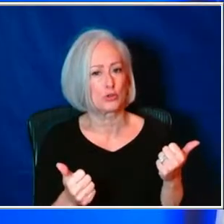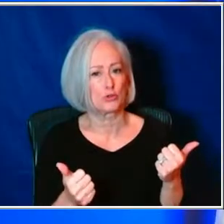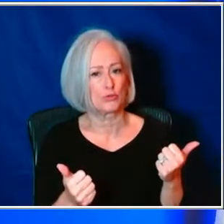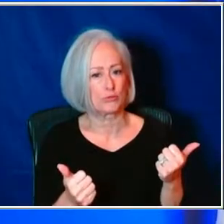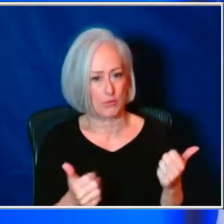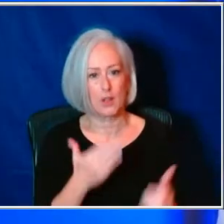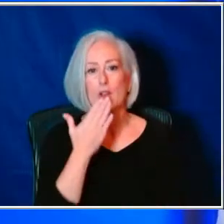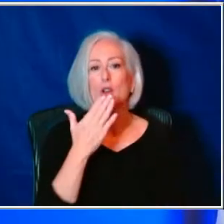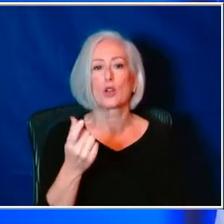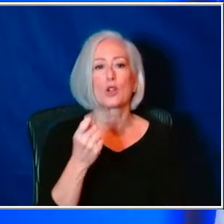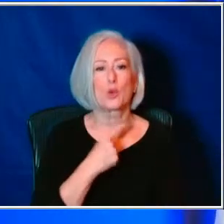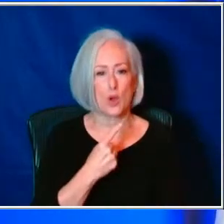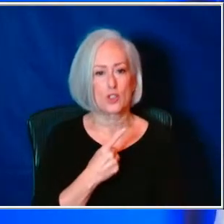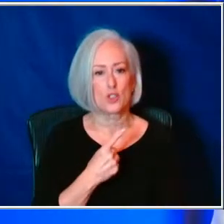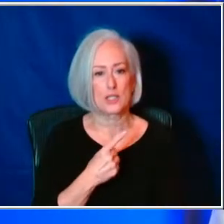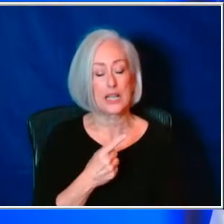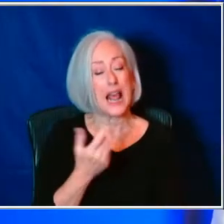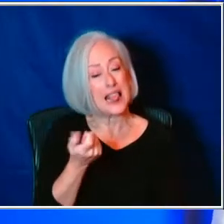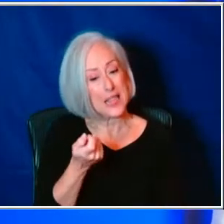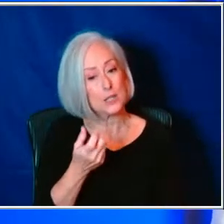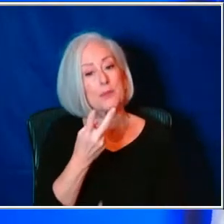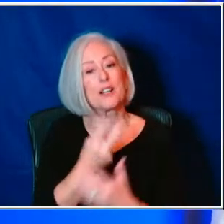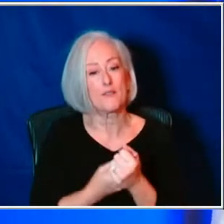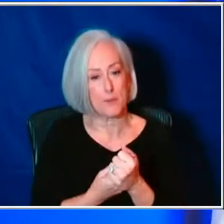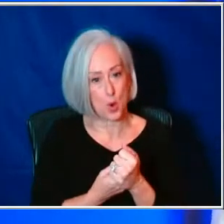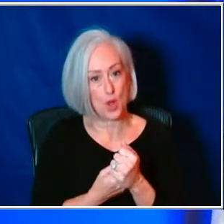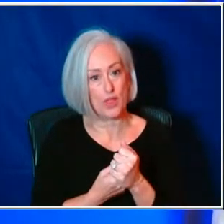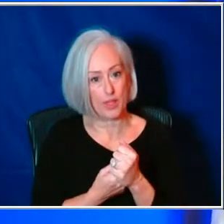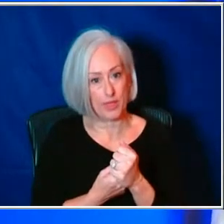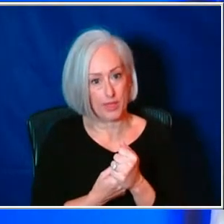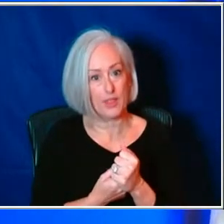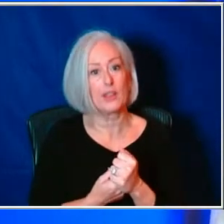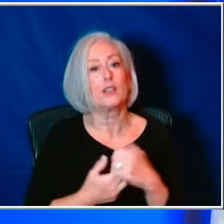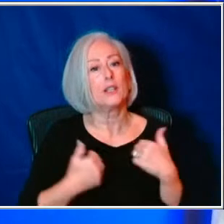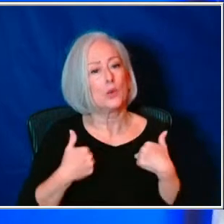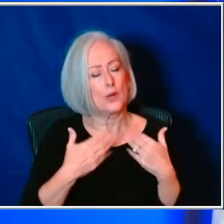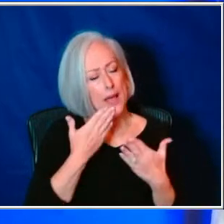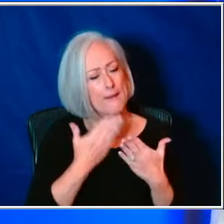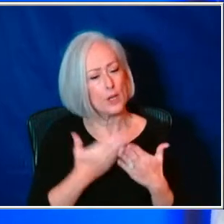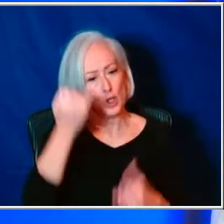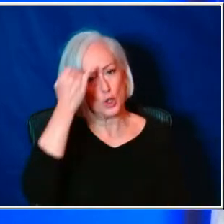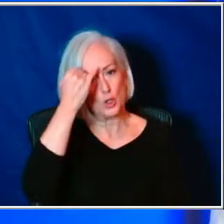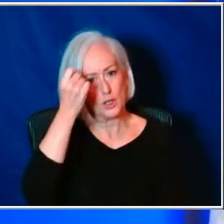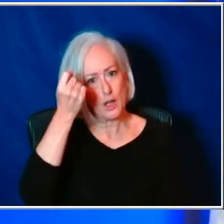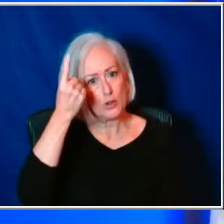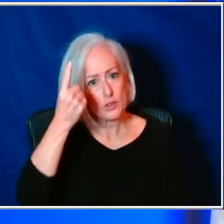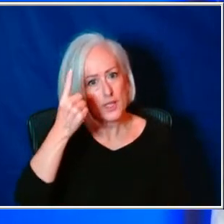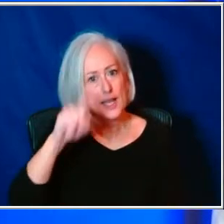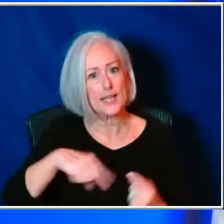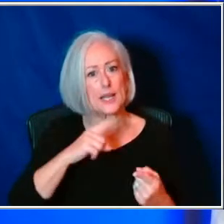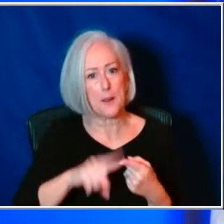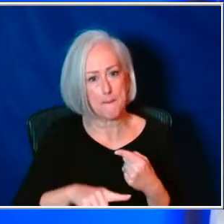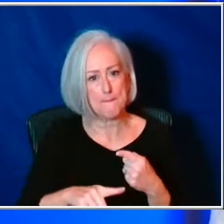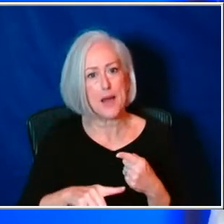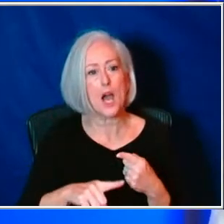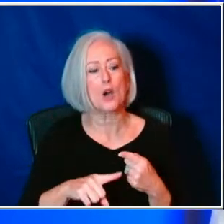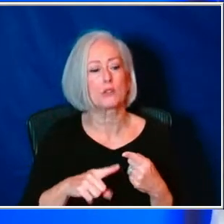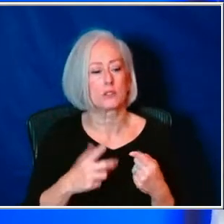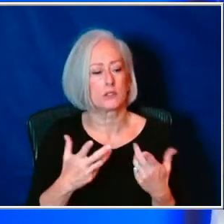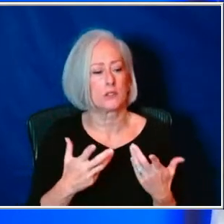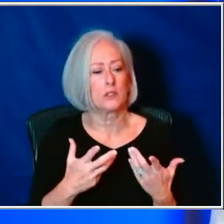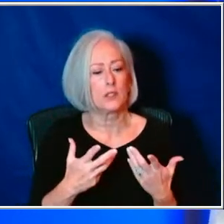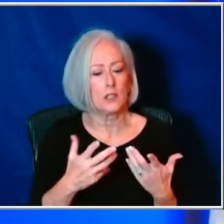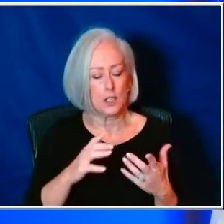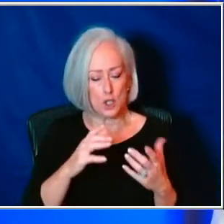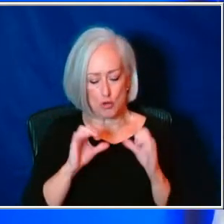So it's actually a little bit of both. So we have a pretty good understanding about the mechanisms of chronic pain. And with chronic low